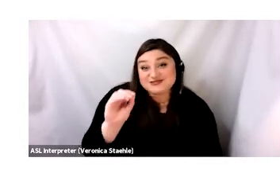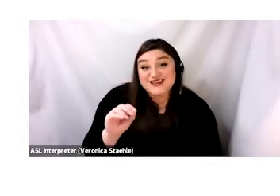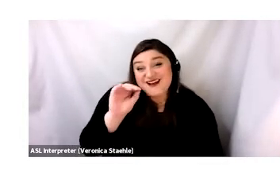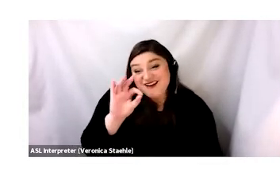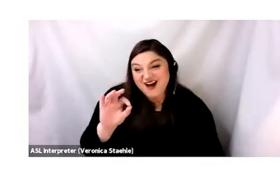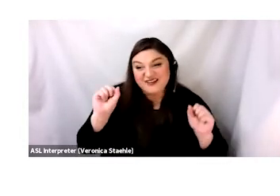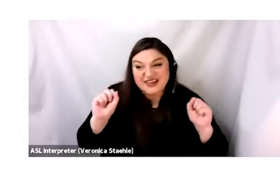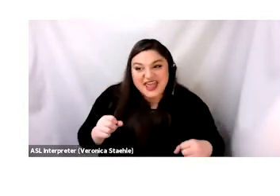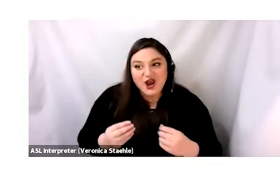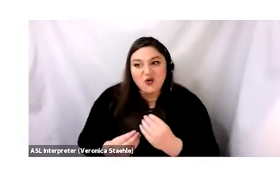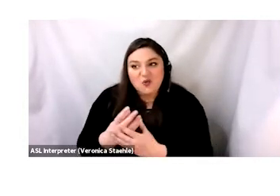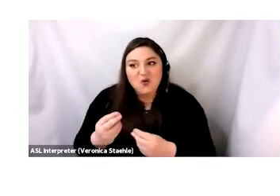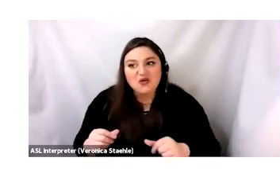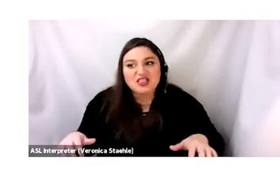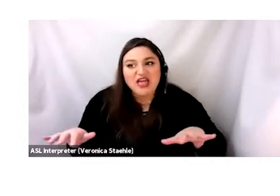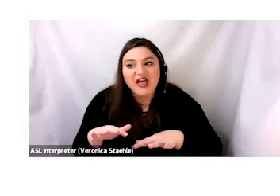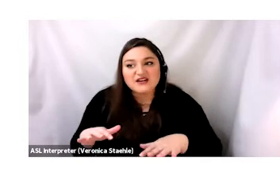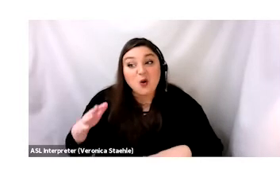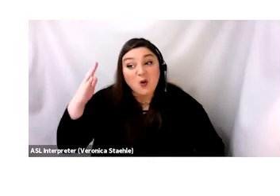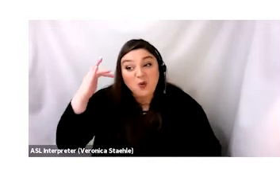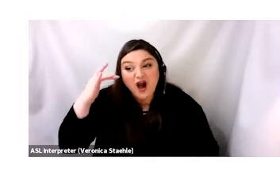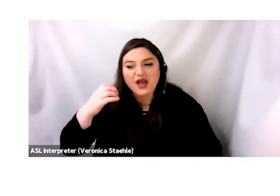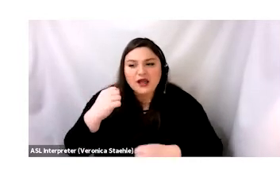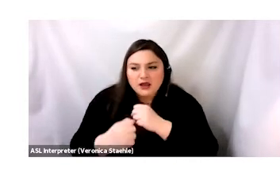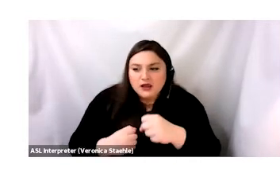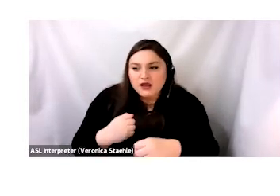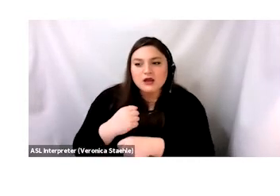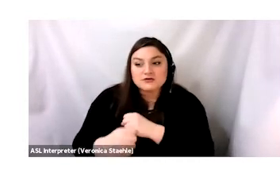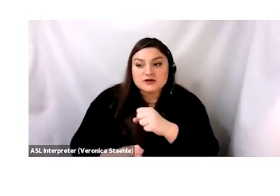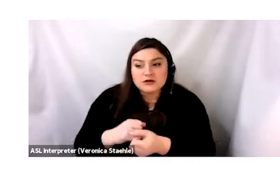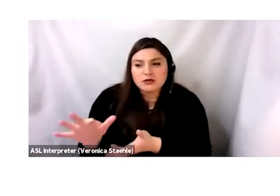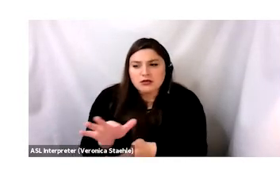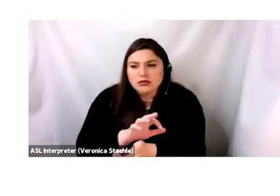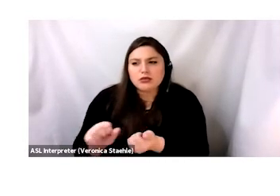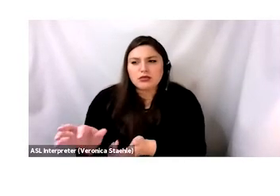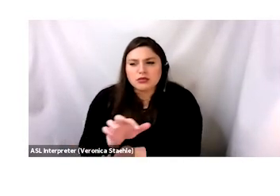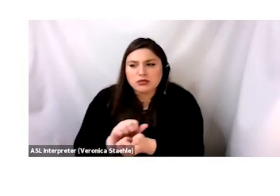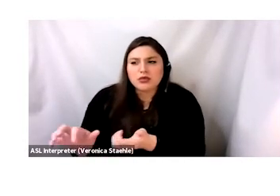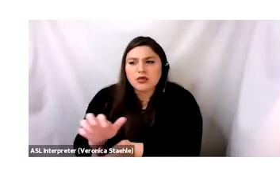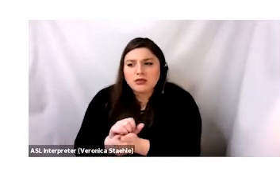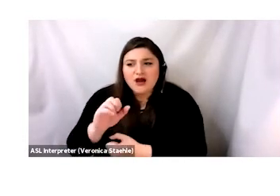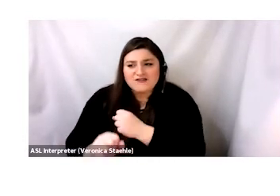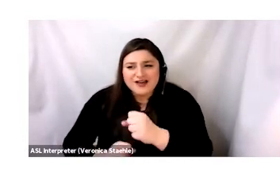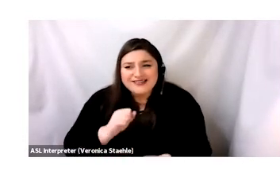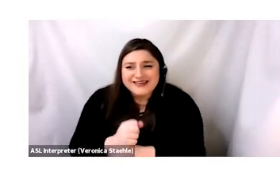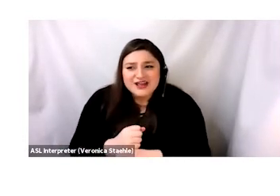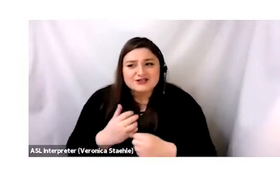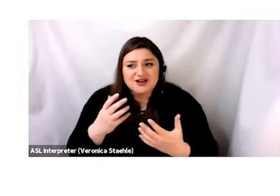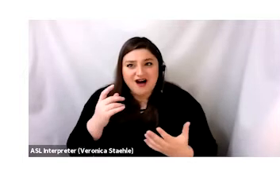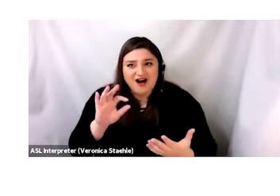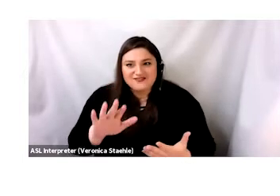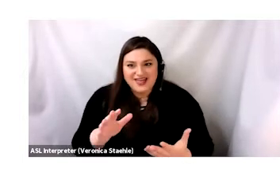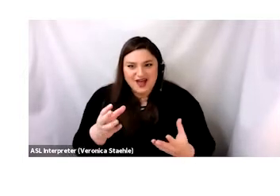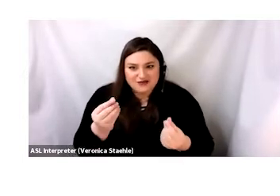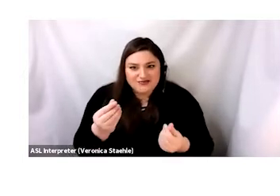agricultural degradation and then imperialism and domination that led to their debt and not being able to participate in the global